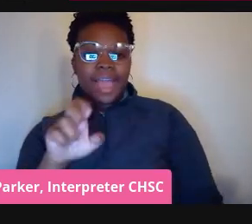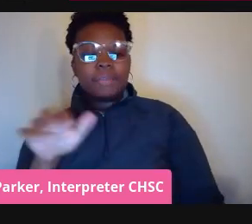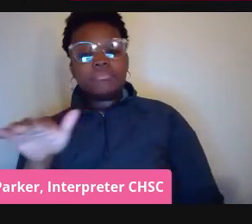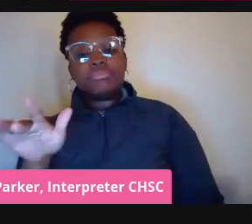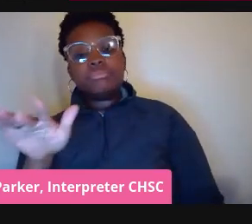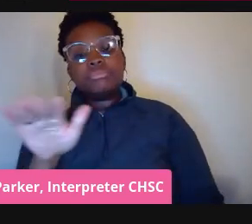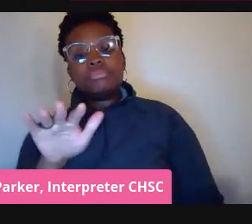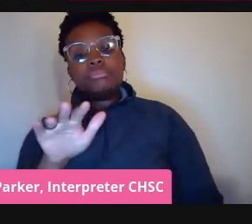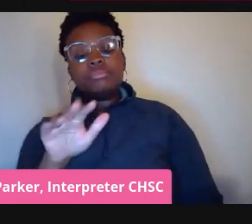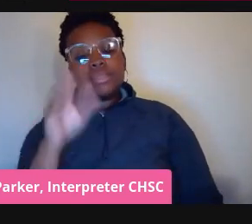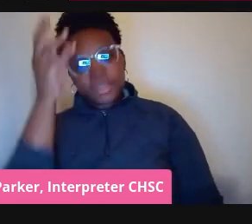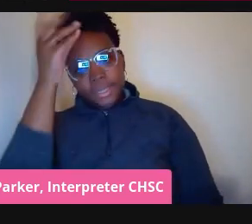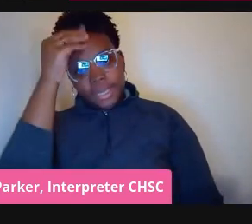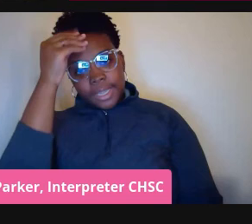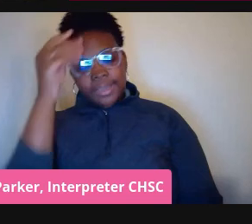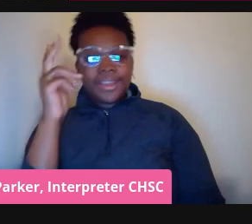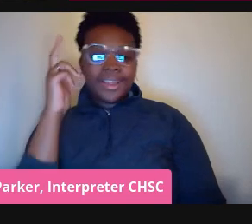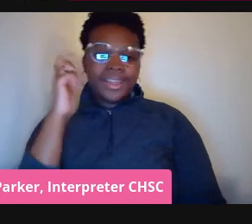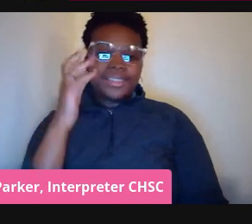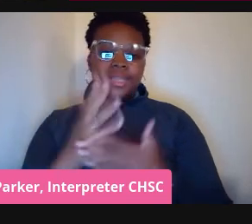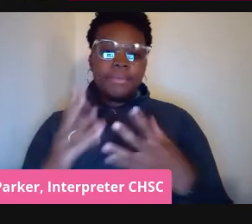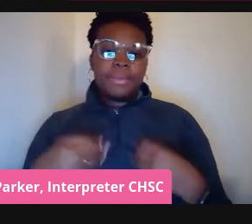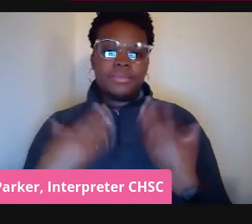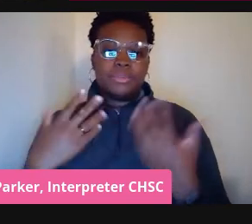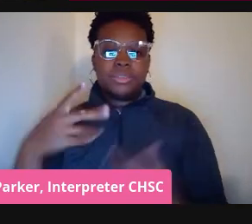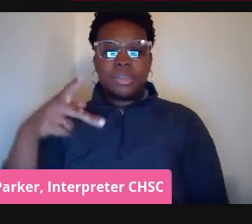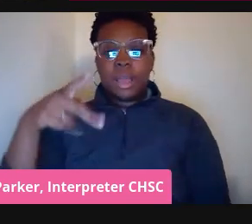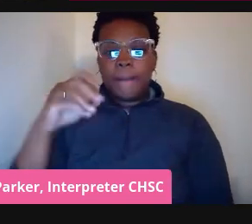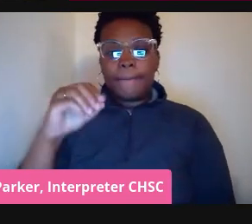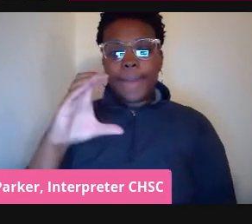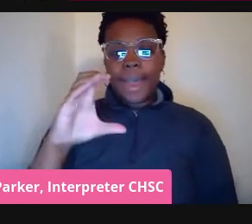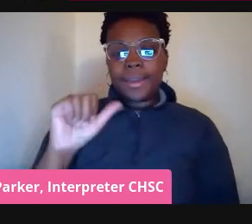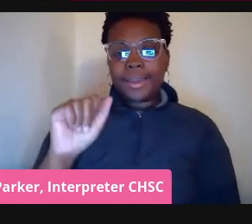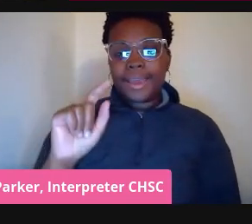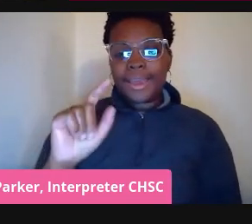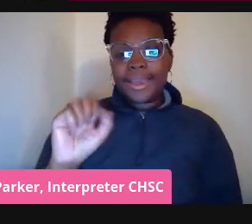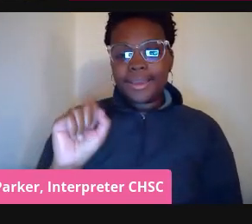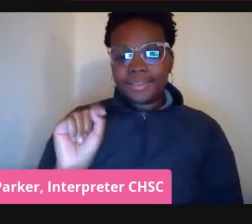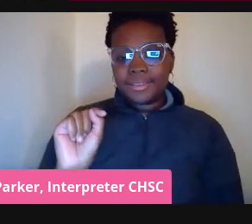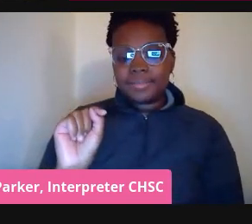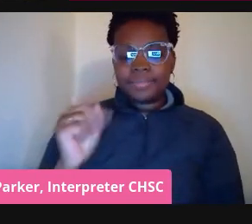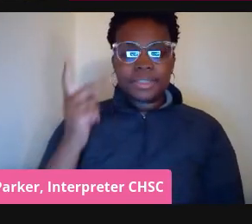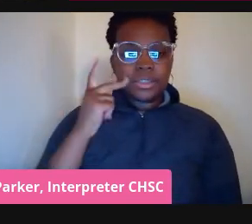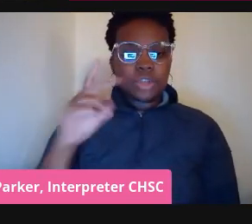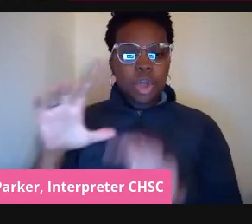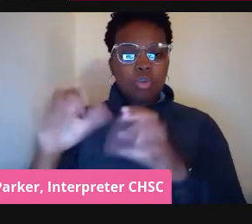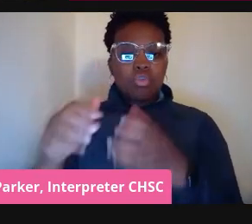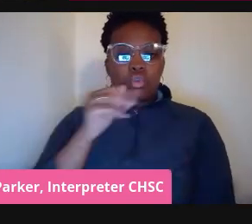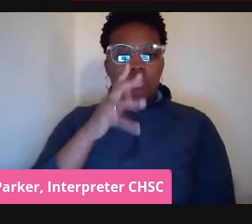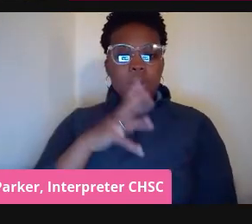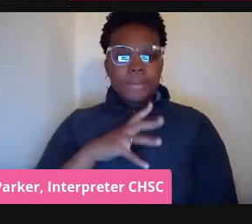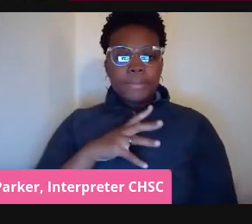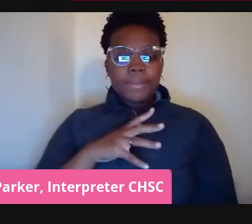or listen to some inspirational podcast or something like that. And I saw a group of women with